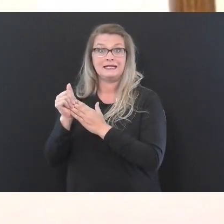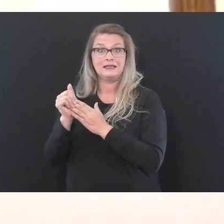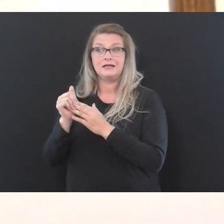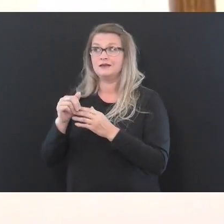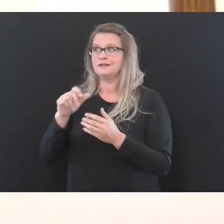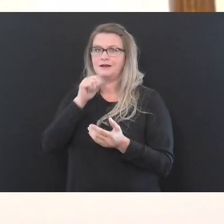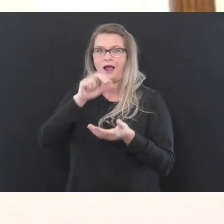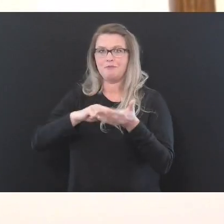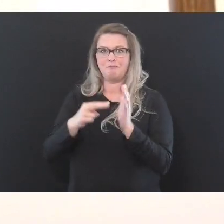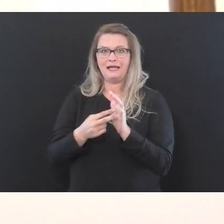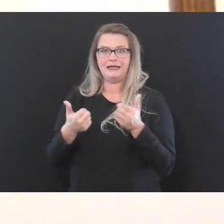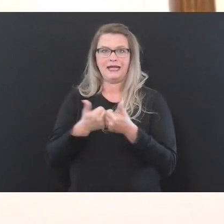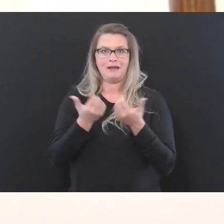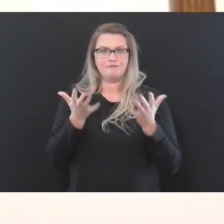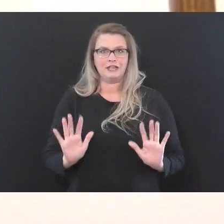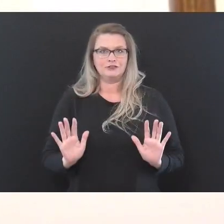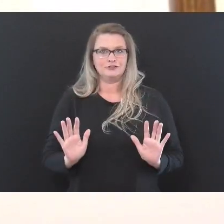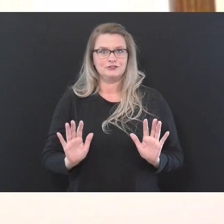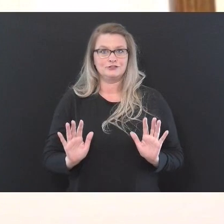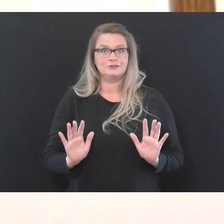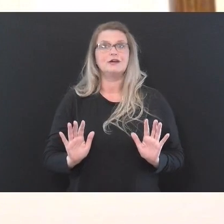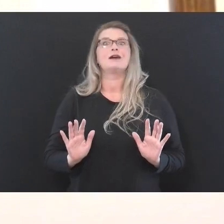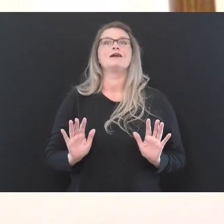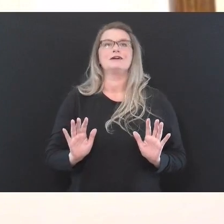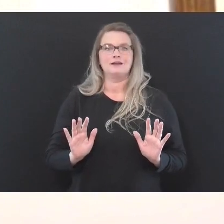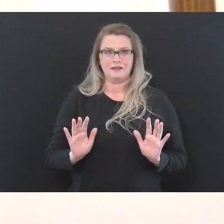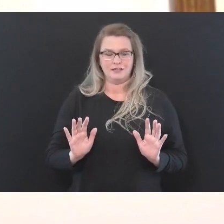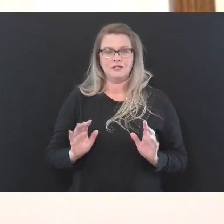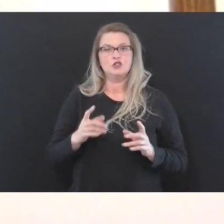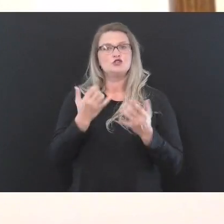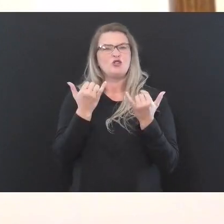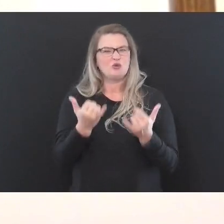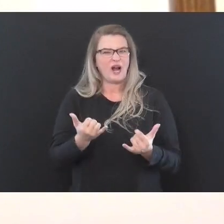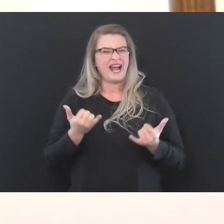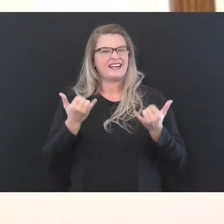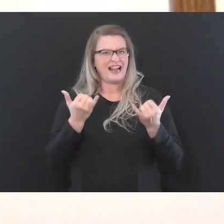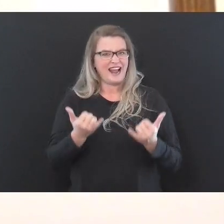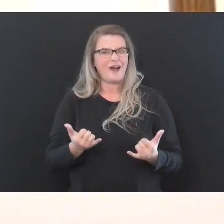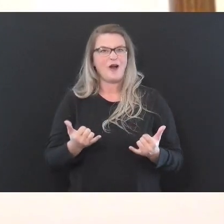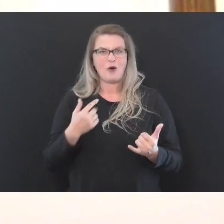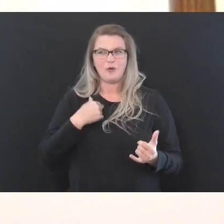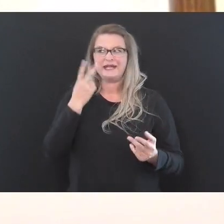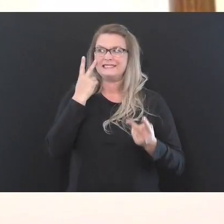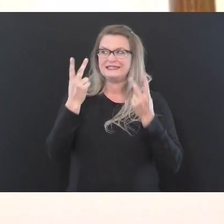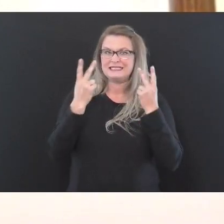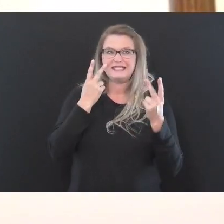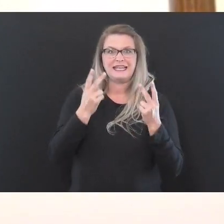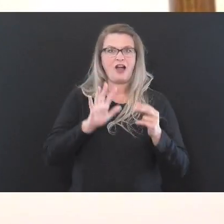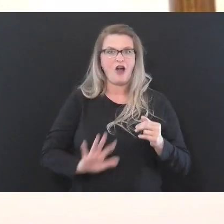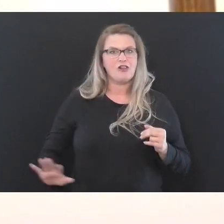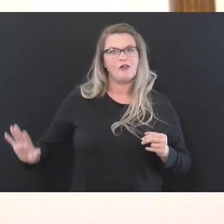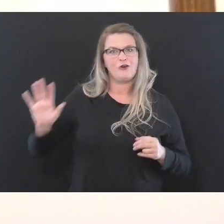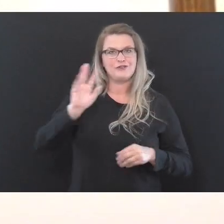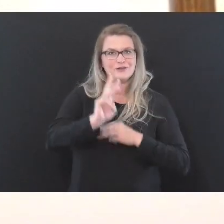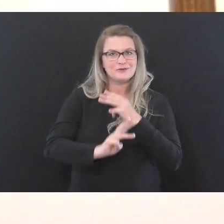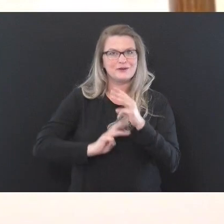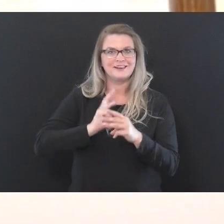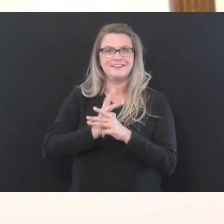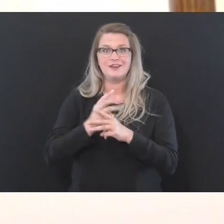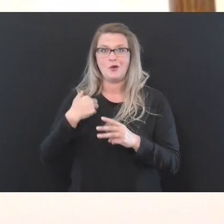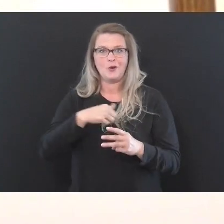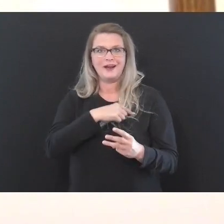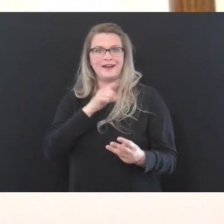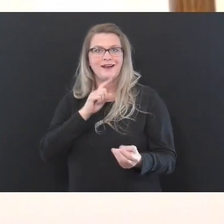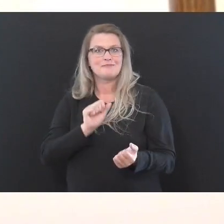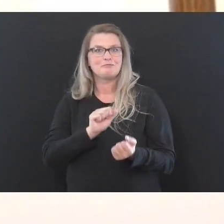game is over. And so this problem that we're having, this pandemic that we're seeing all over the world, we're approaching